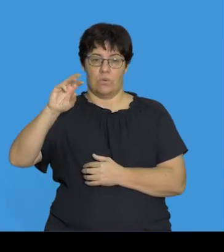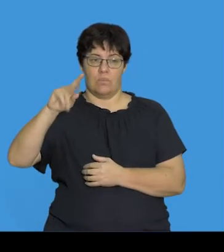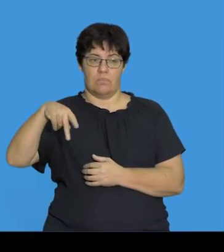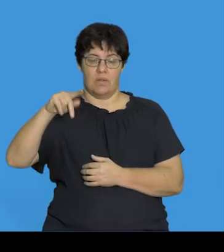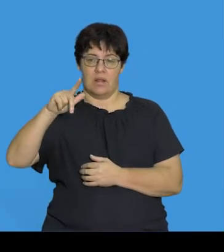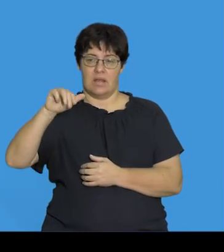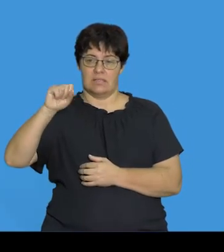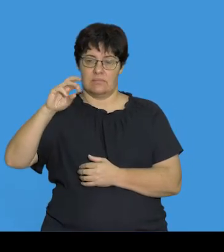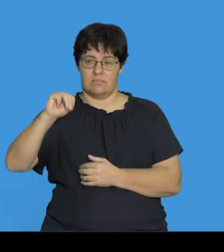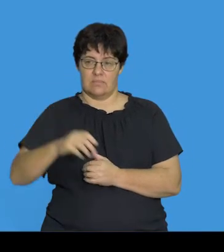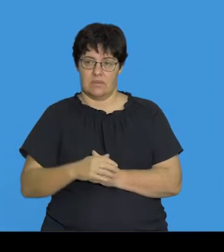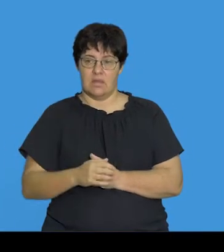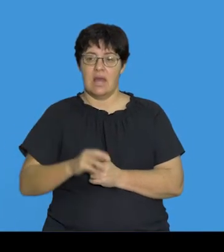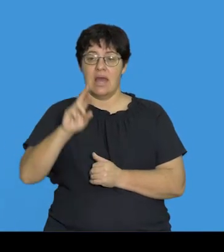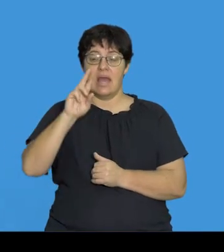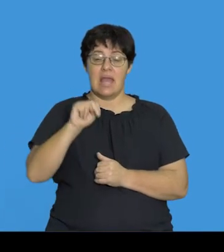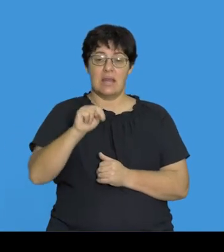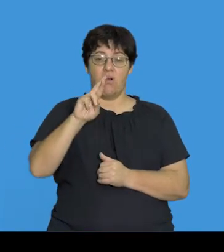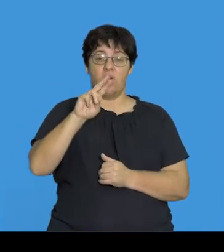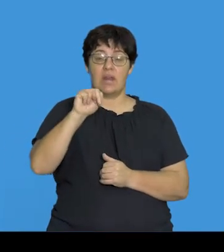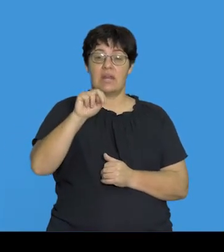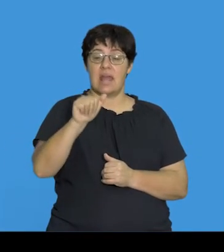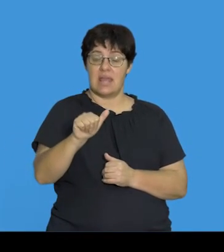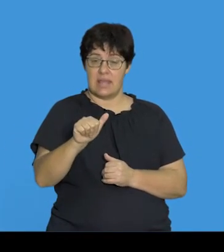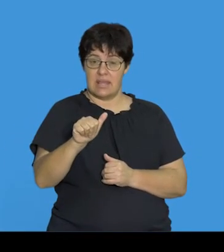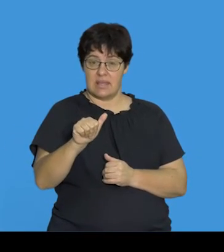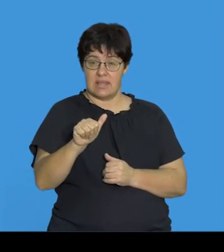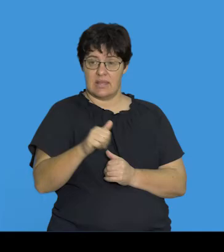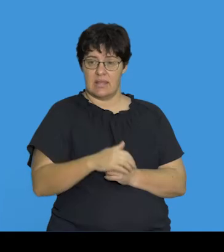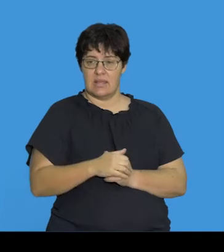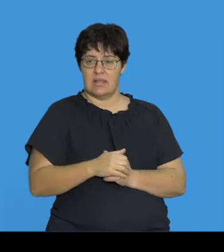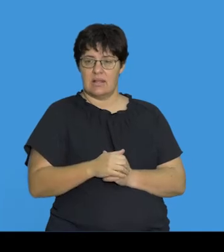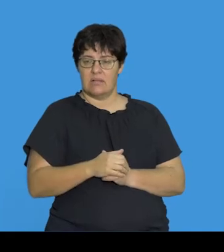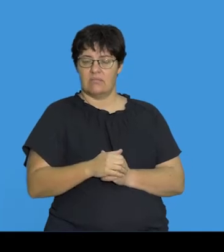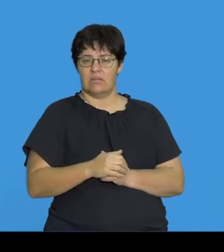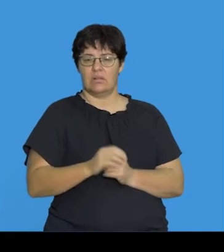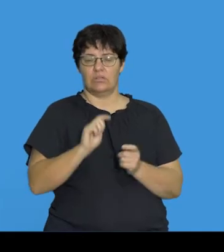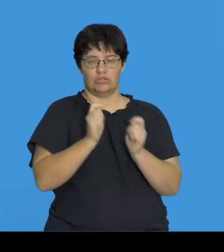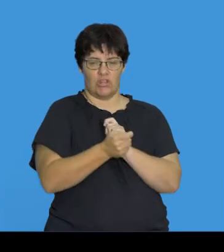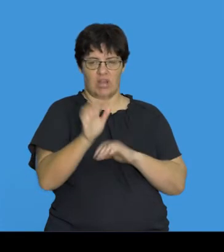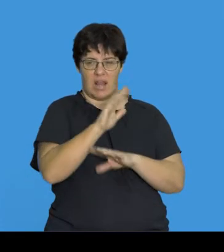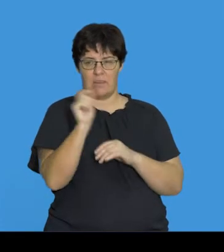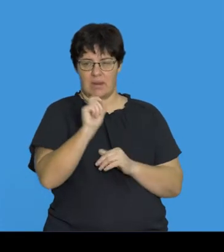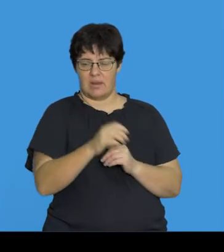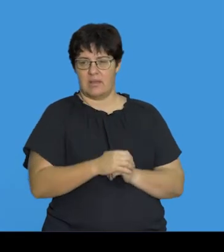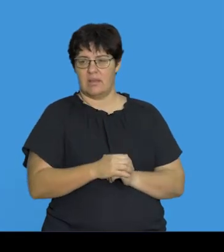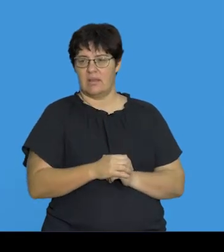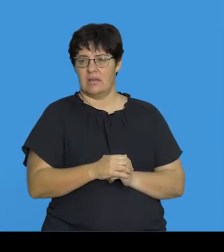it's important for us to recognize that mRNA contains what we refer to as, I'm just going to try and change the color of my